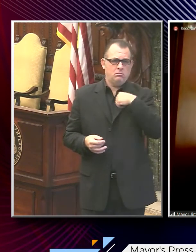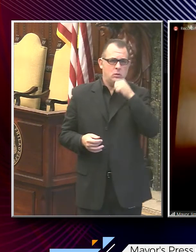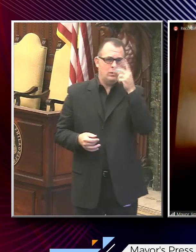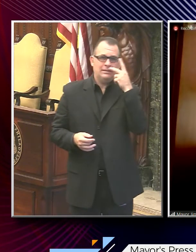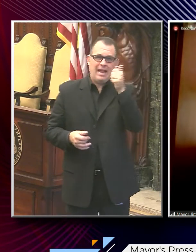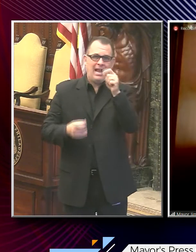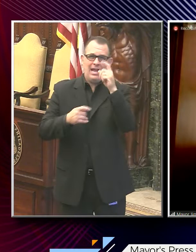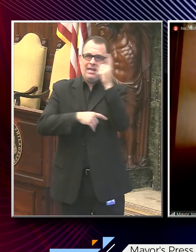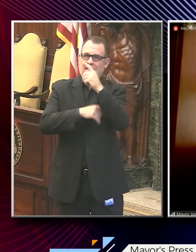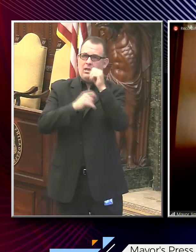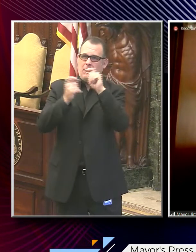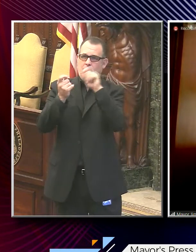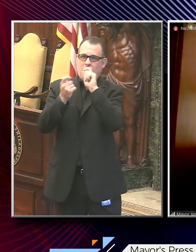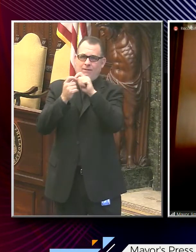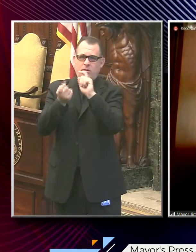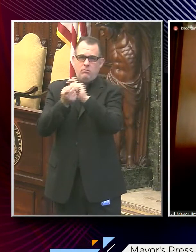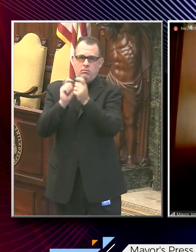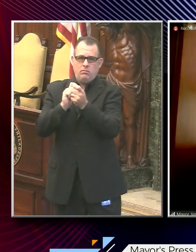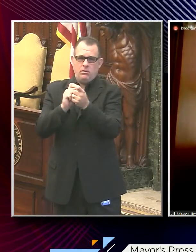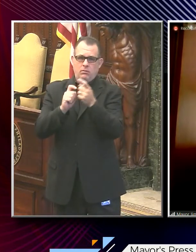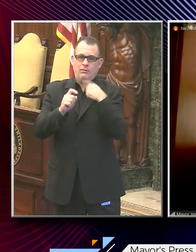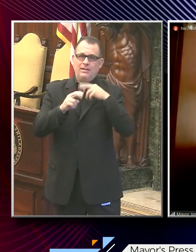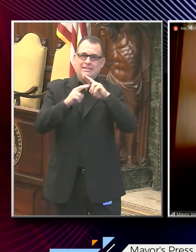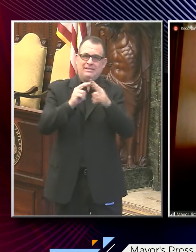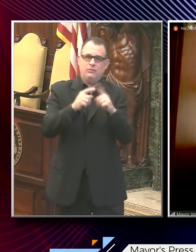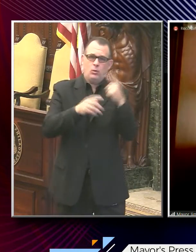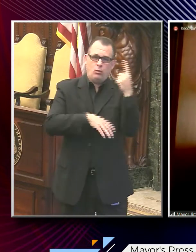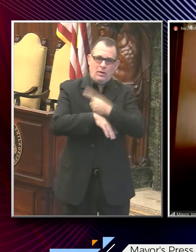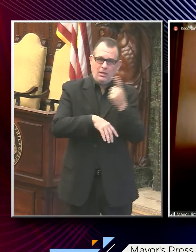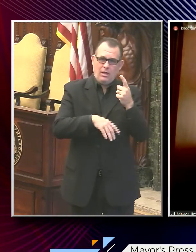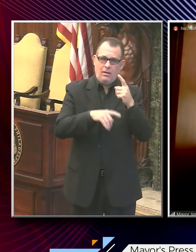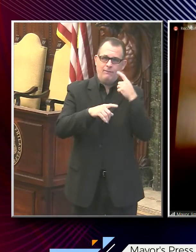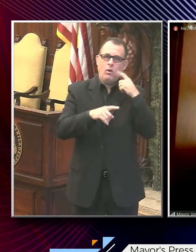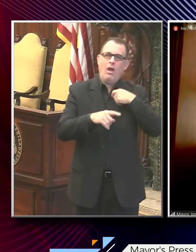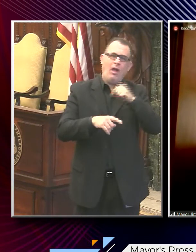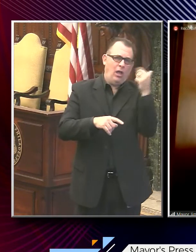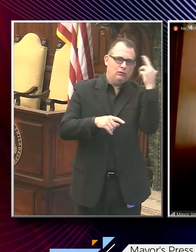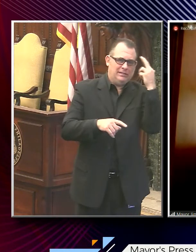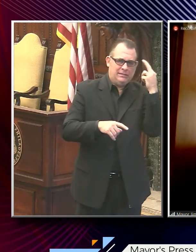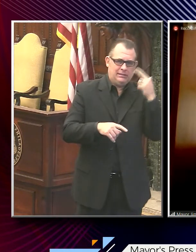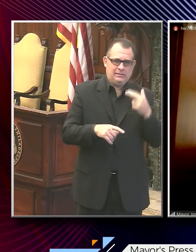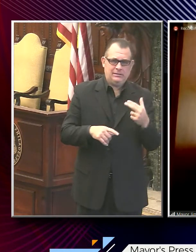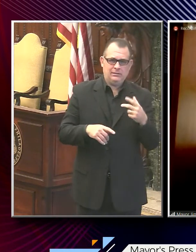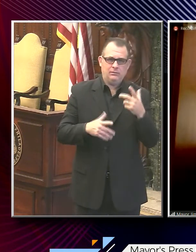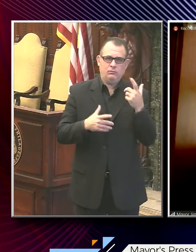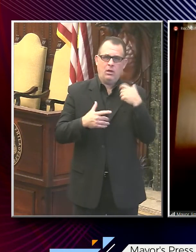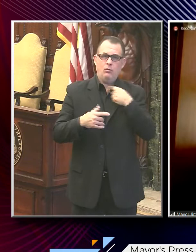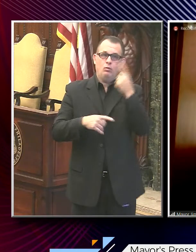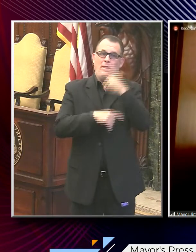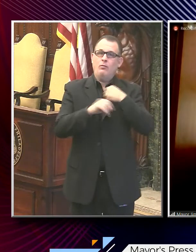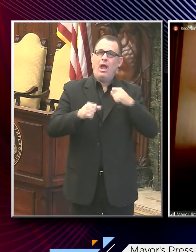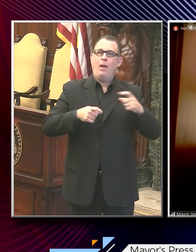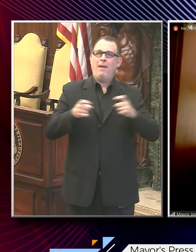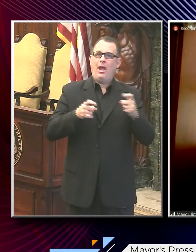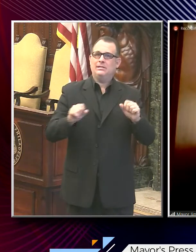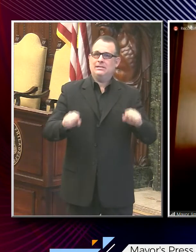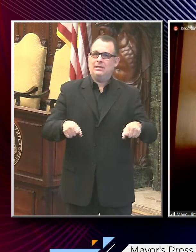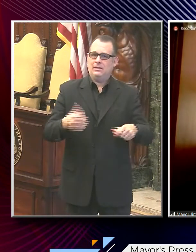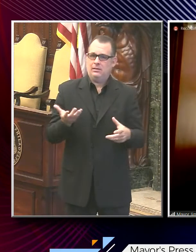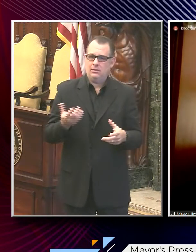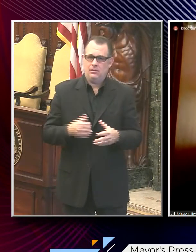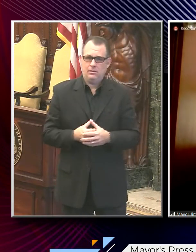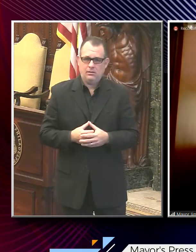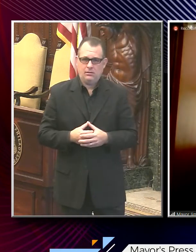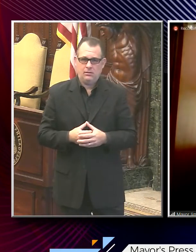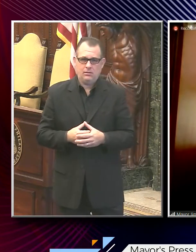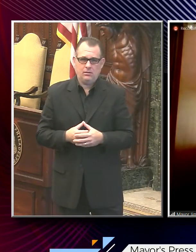will stop. We're down to 1 day for lots of reasons, and 1 day is manageable. And unless we run out of food, I don't see it